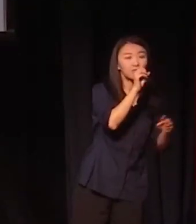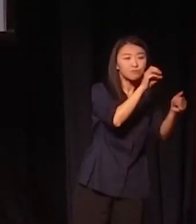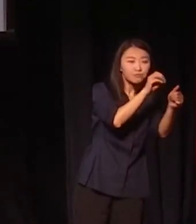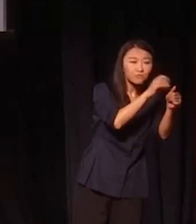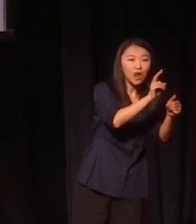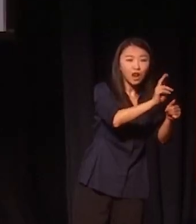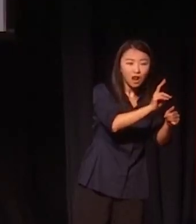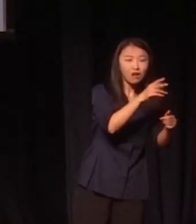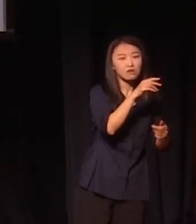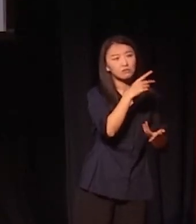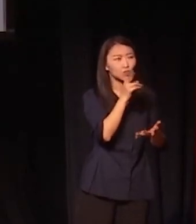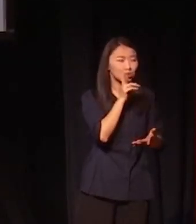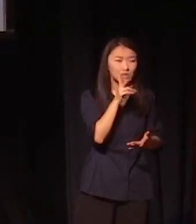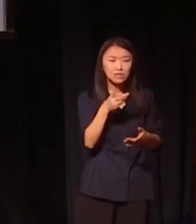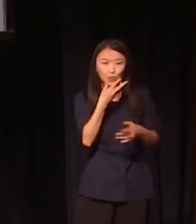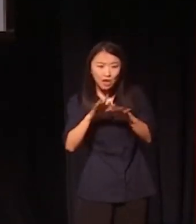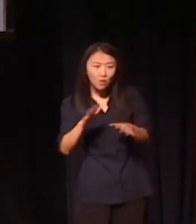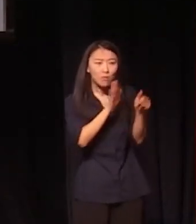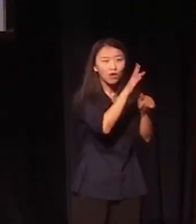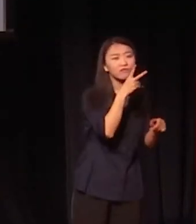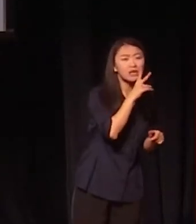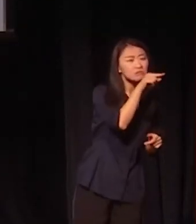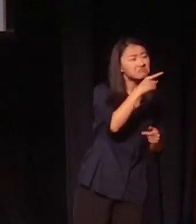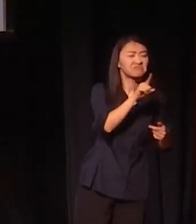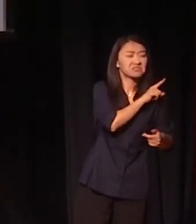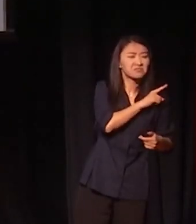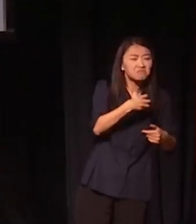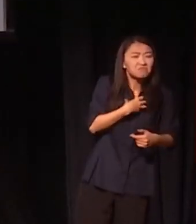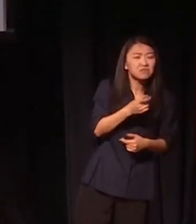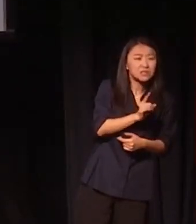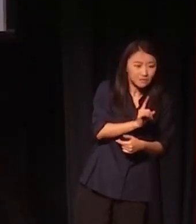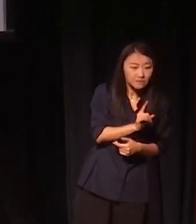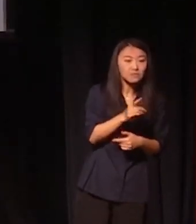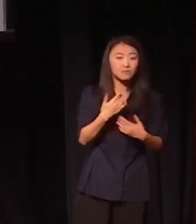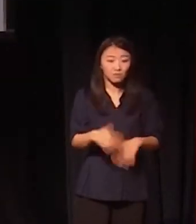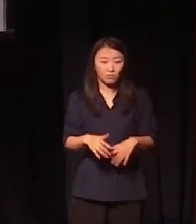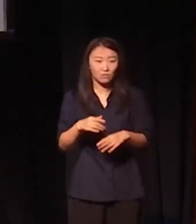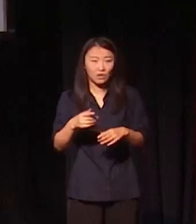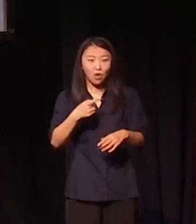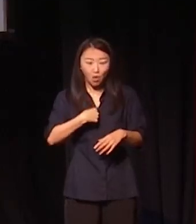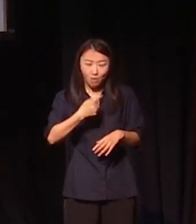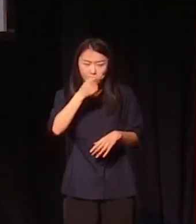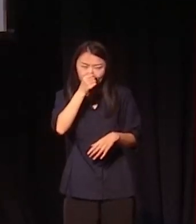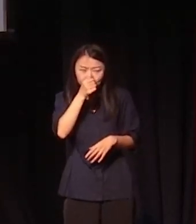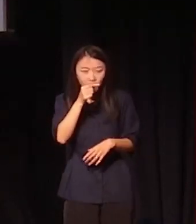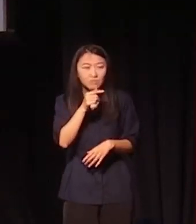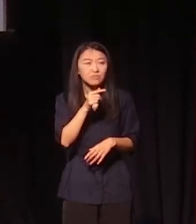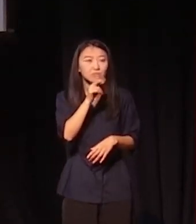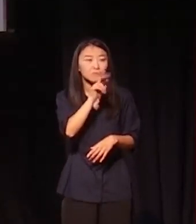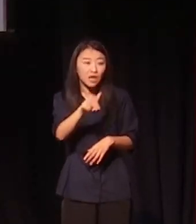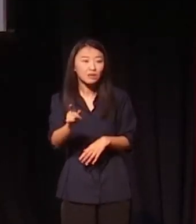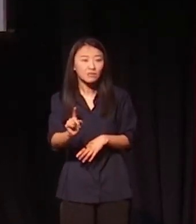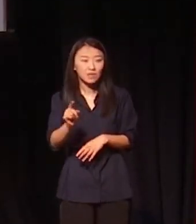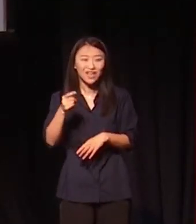what we've seen in other child language brokering research. But one of the most interesting things I found was that young